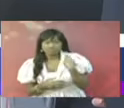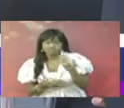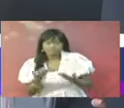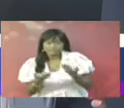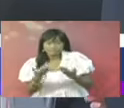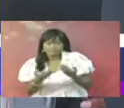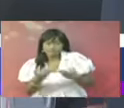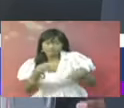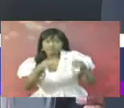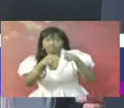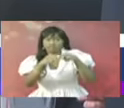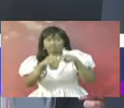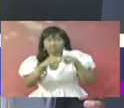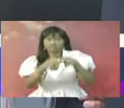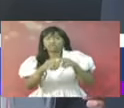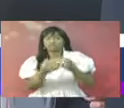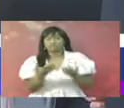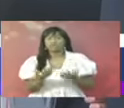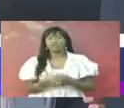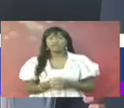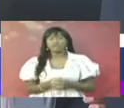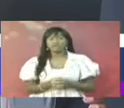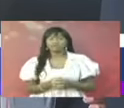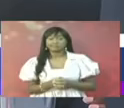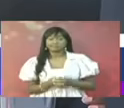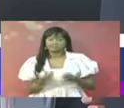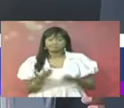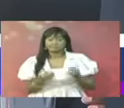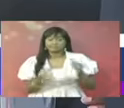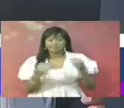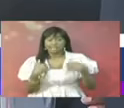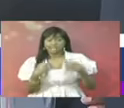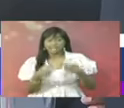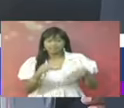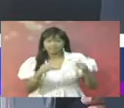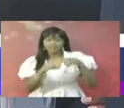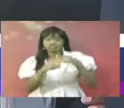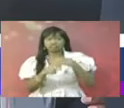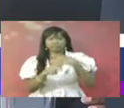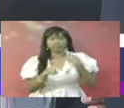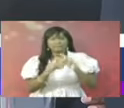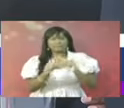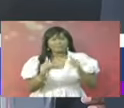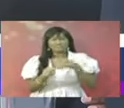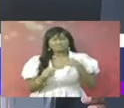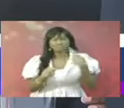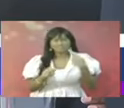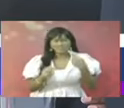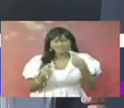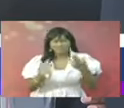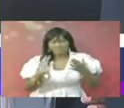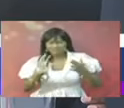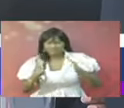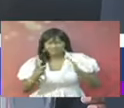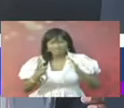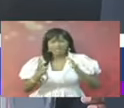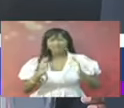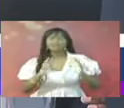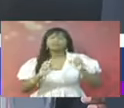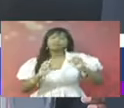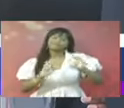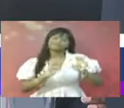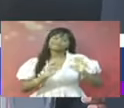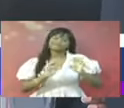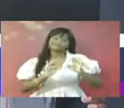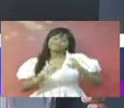plateau, and that there can be an increase in cases, but that risk is really modulated by the behavior of the population in